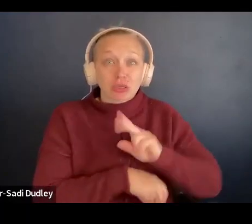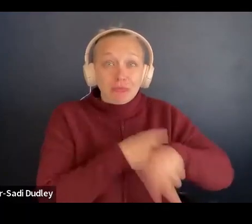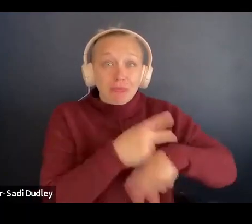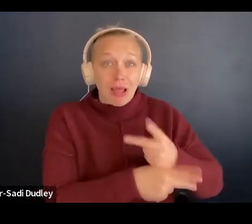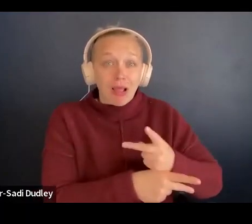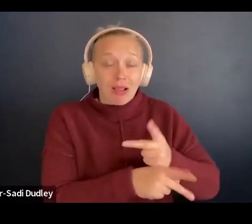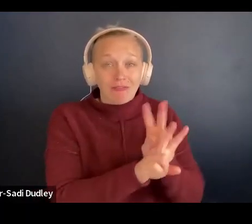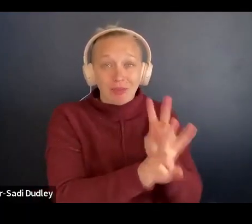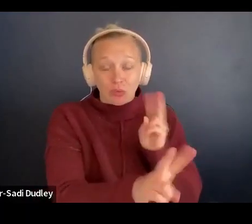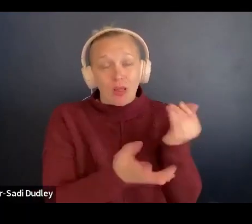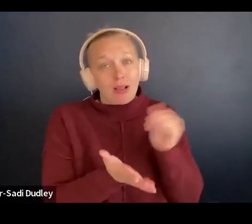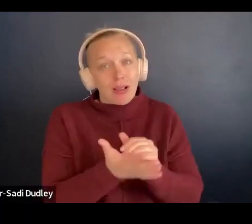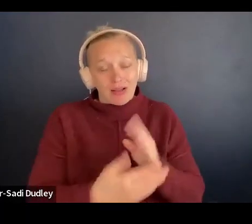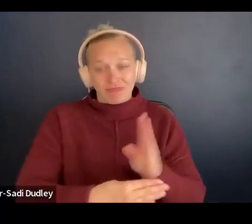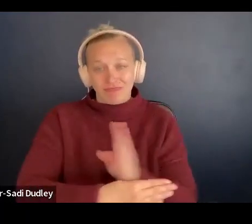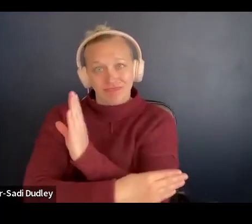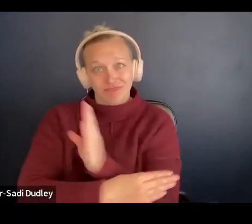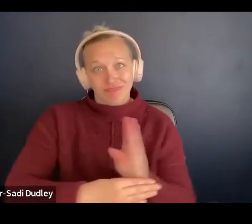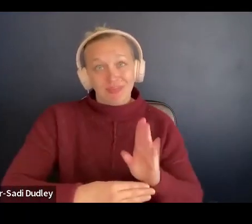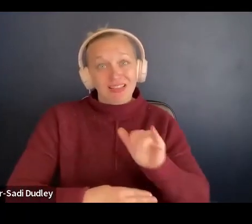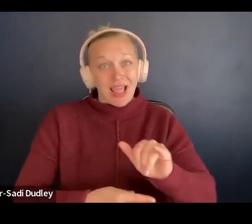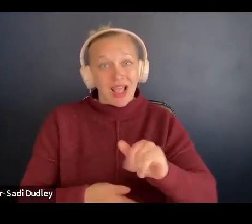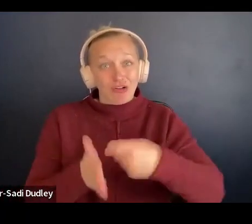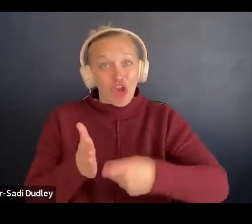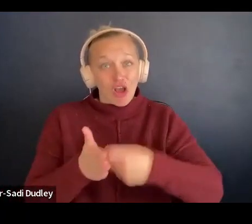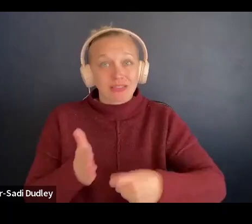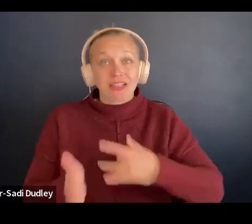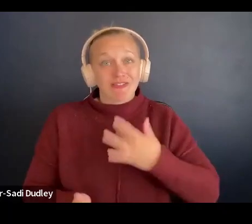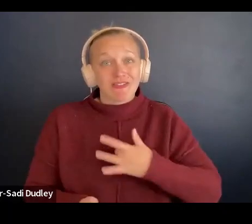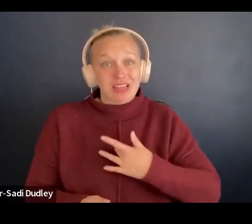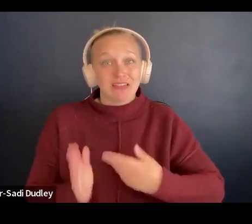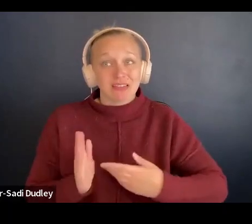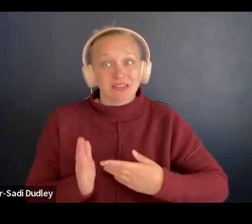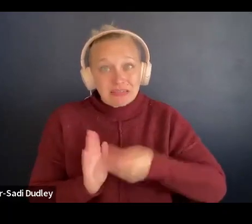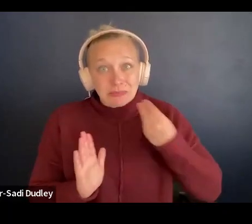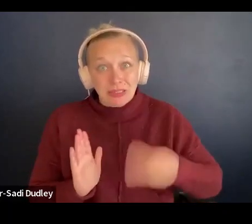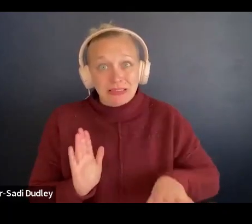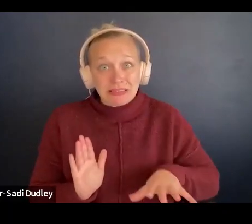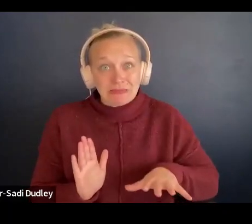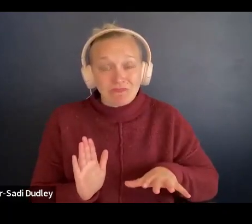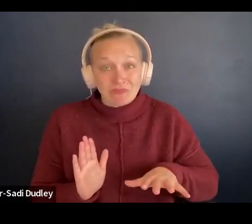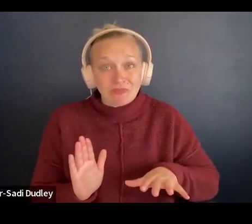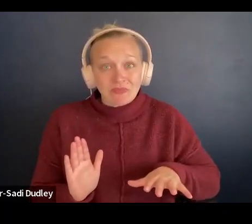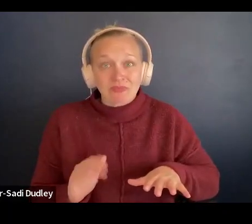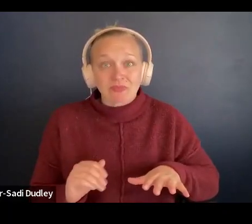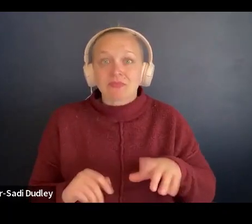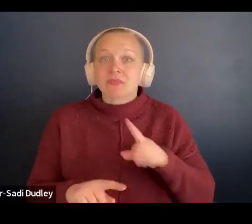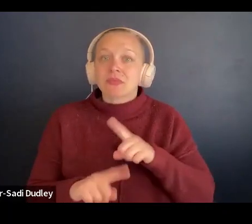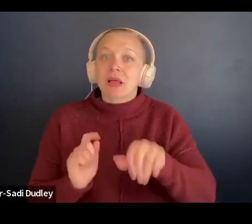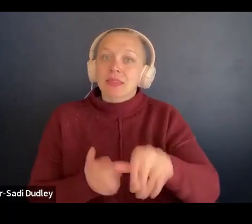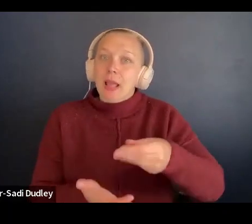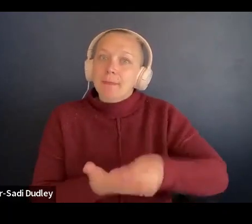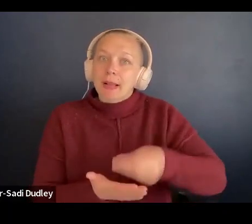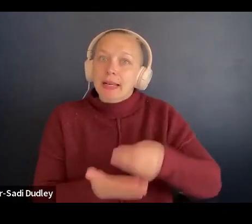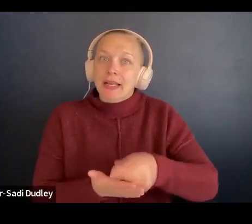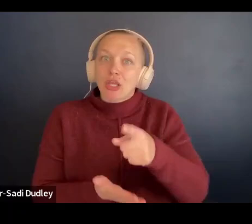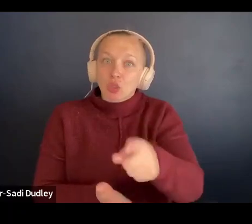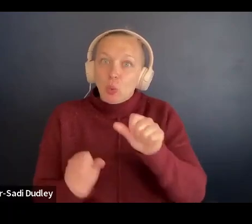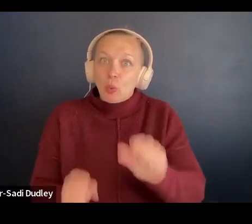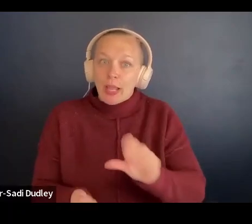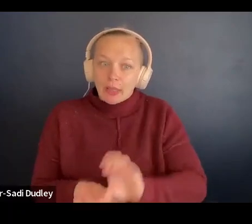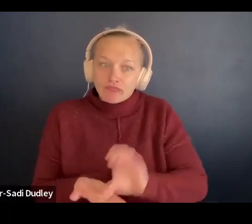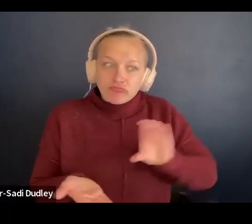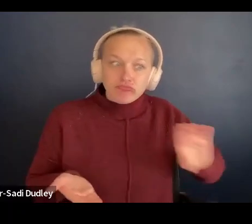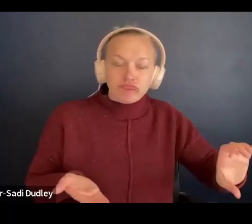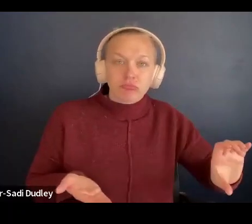again, the cost can be pretty high. So in order to put this money aside to our funeral home. You can't